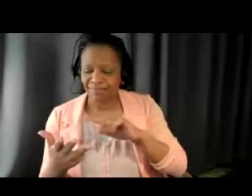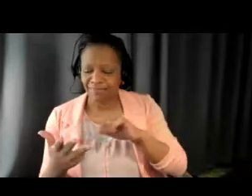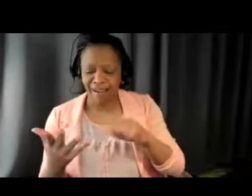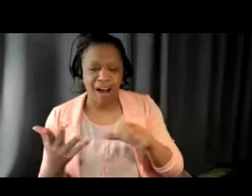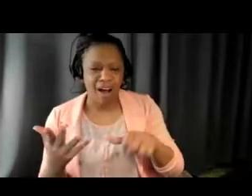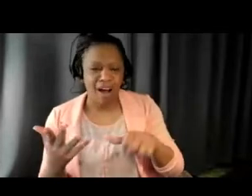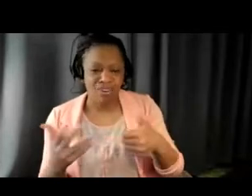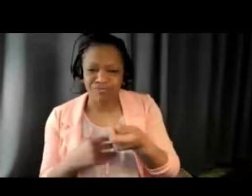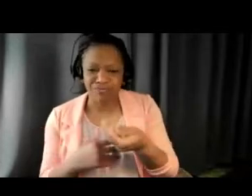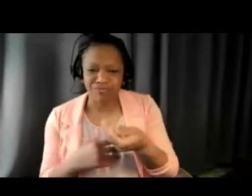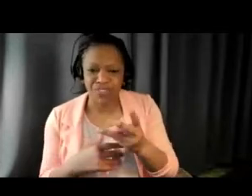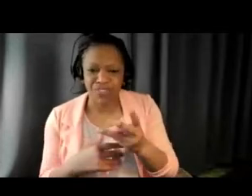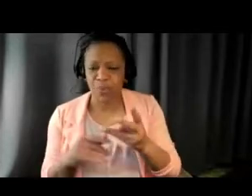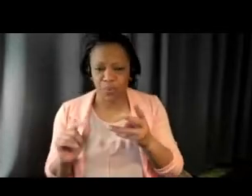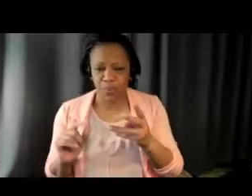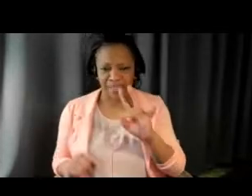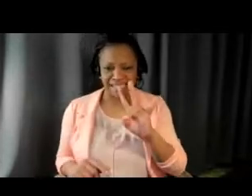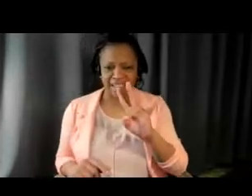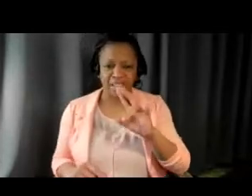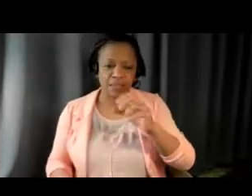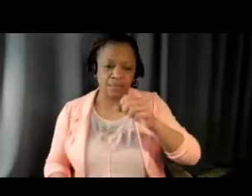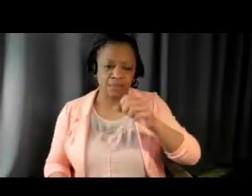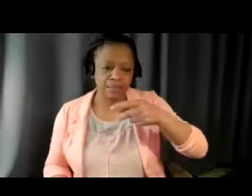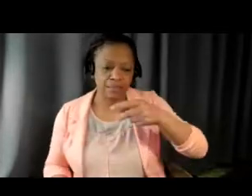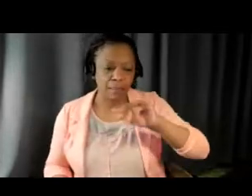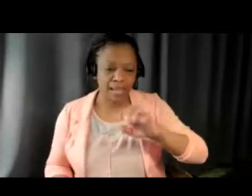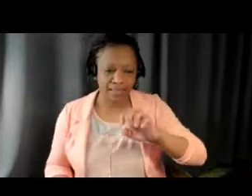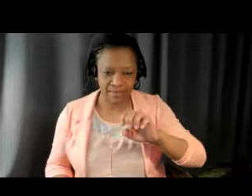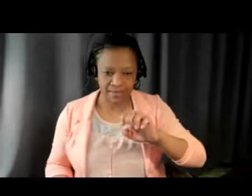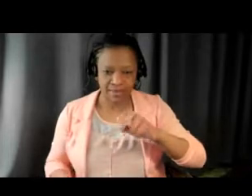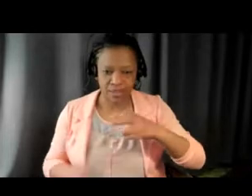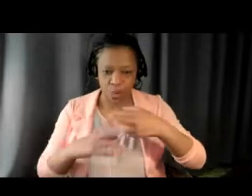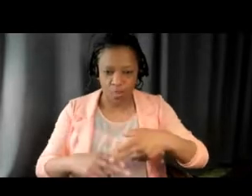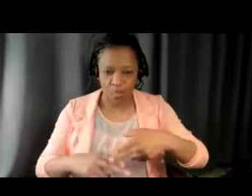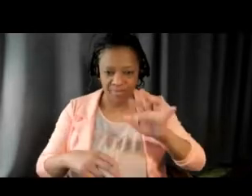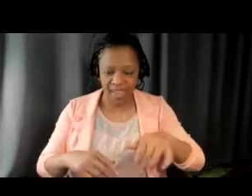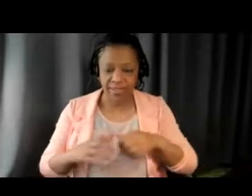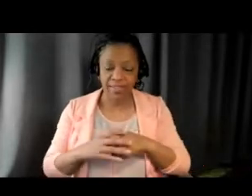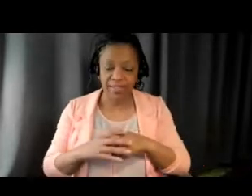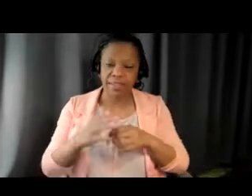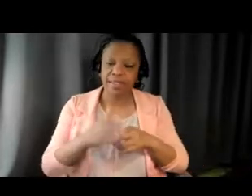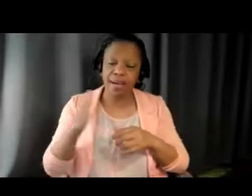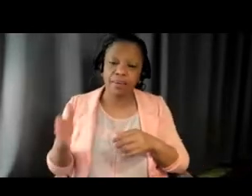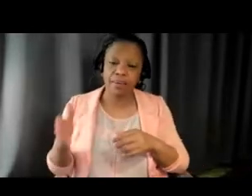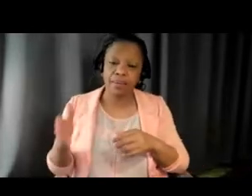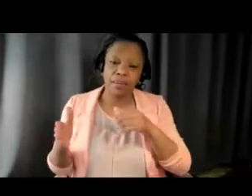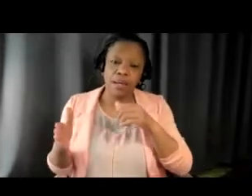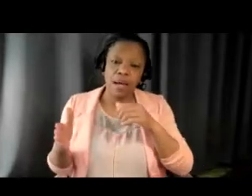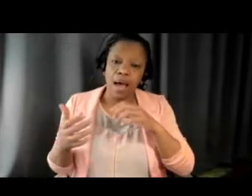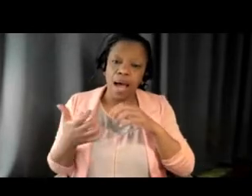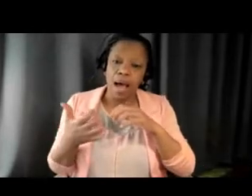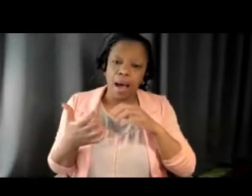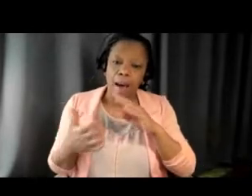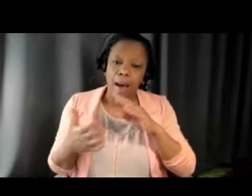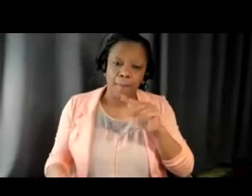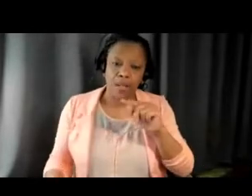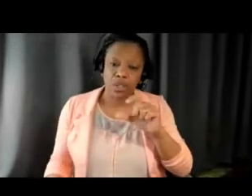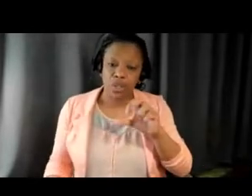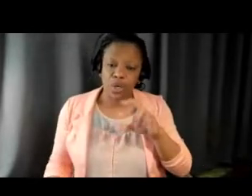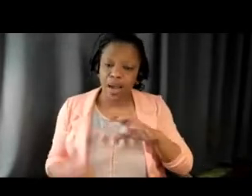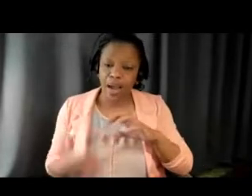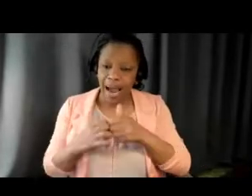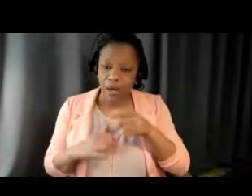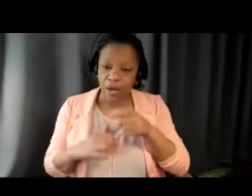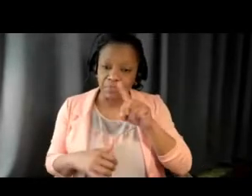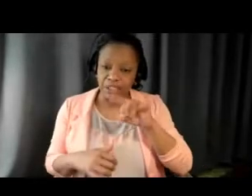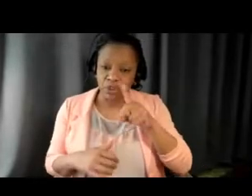hear. Ms. Butler, I don't know if you want to talk about the chicken and some of the ways that you spiced it and some of the spices in your kitchen that you had.